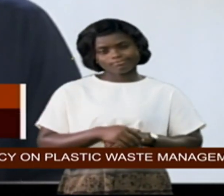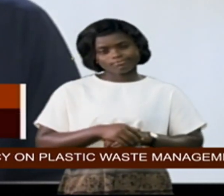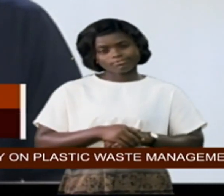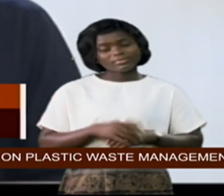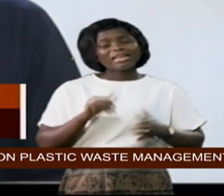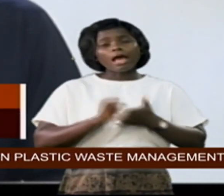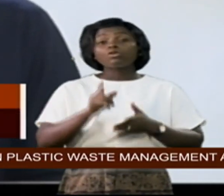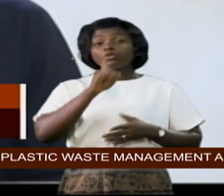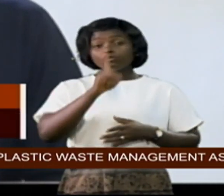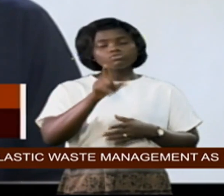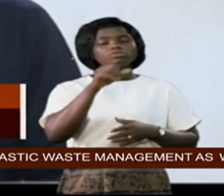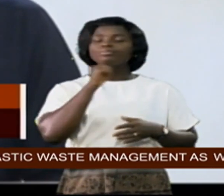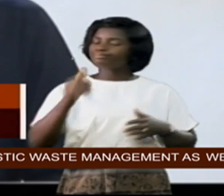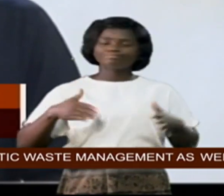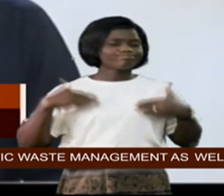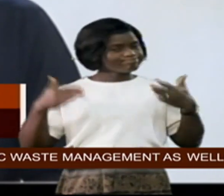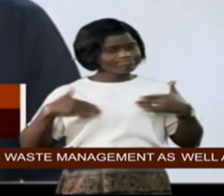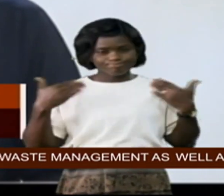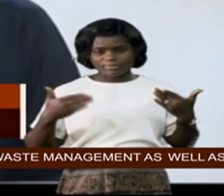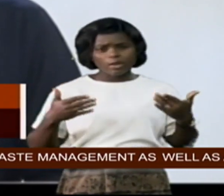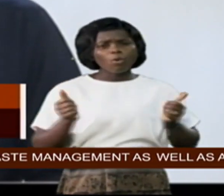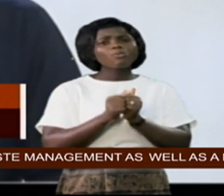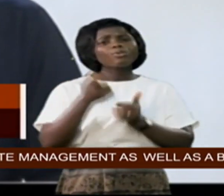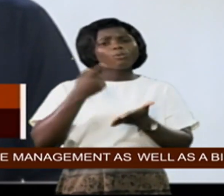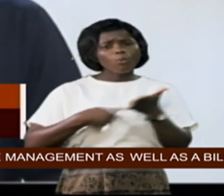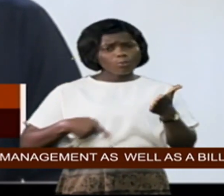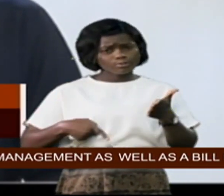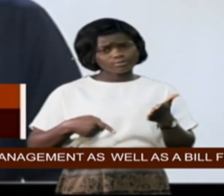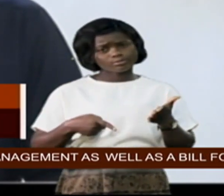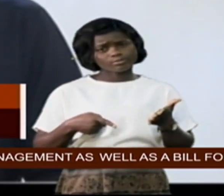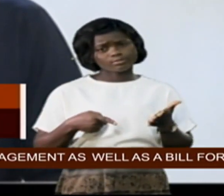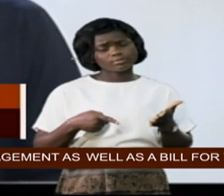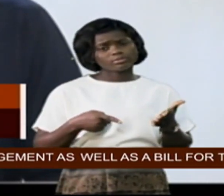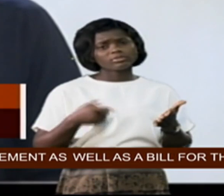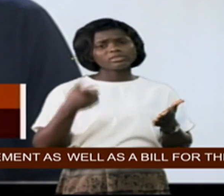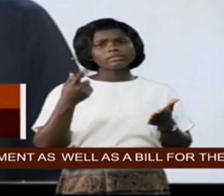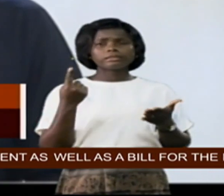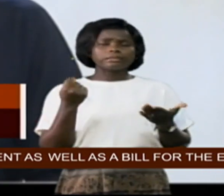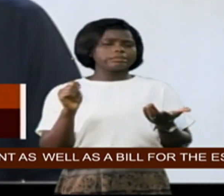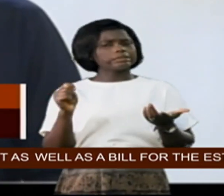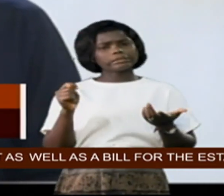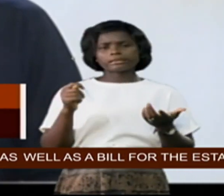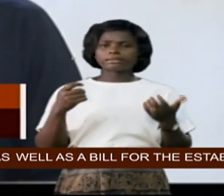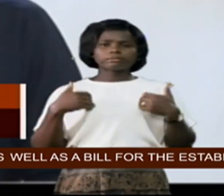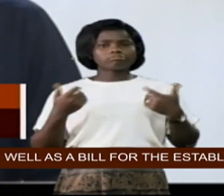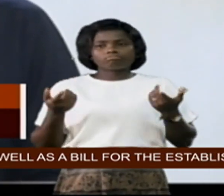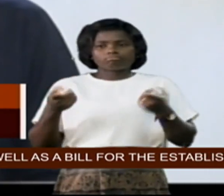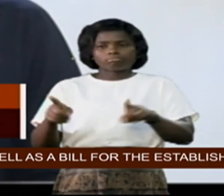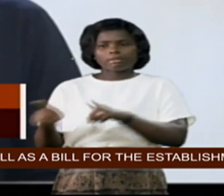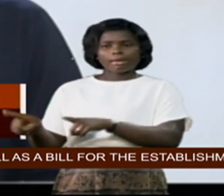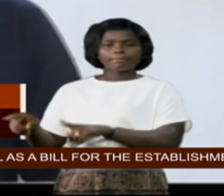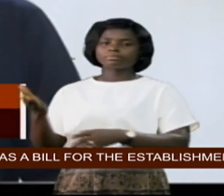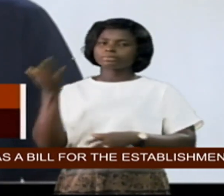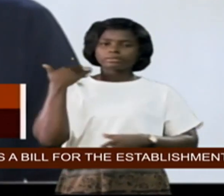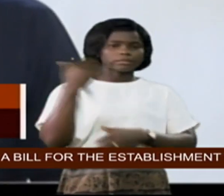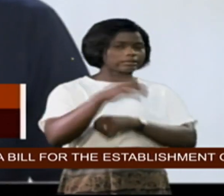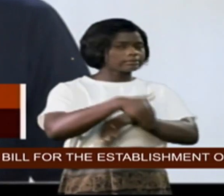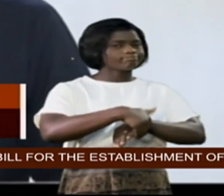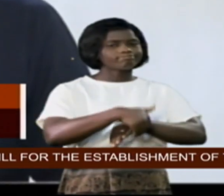that indeed you are not happy with what the turn of events had been last night.